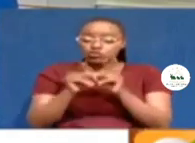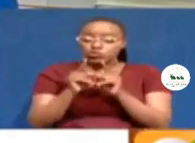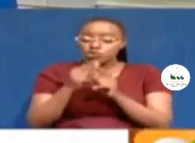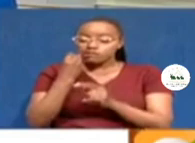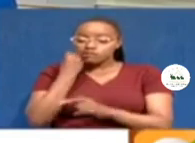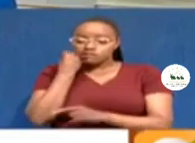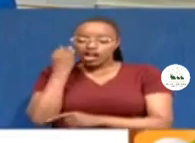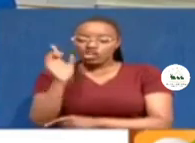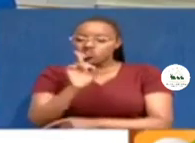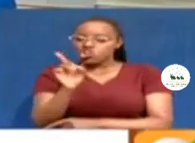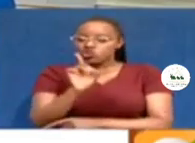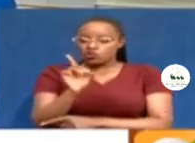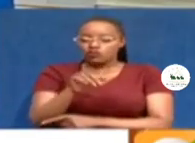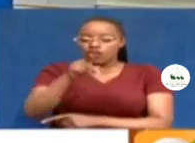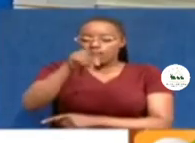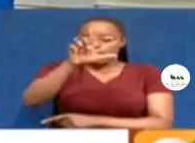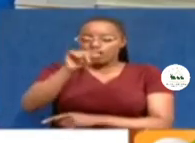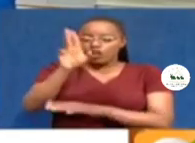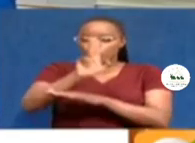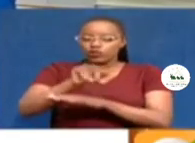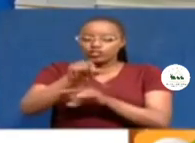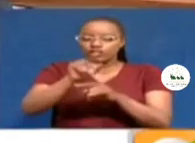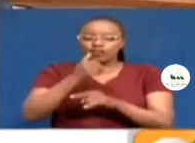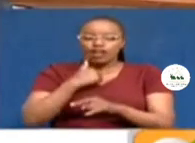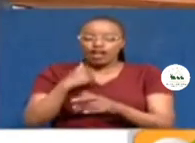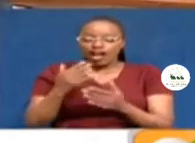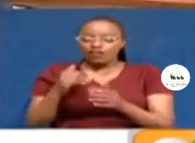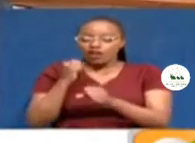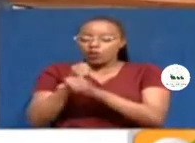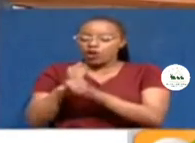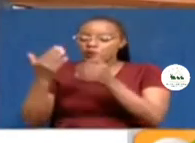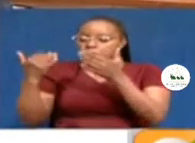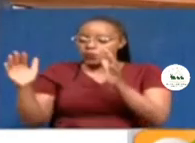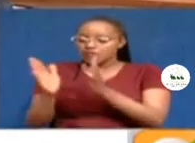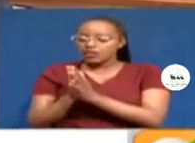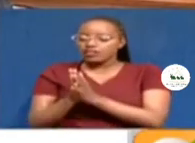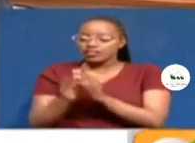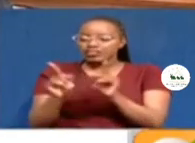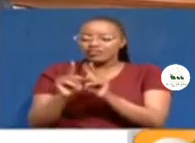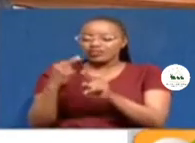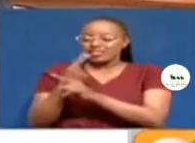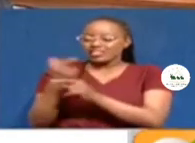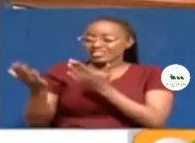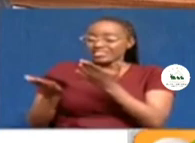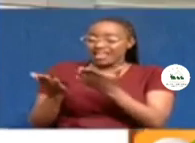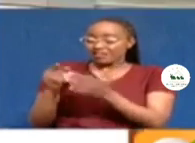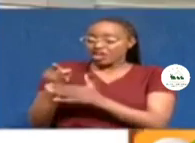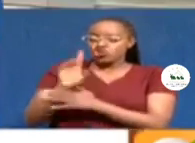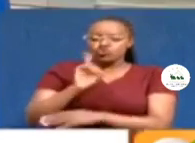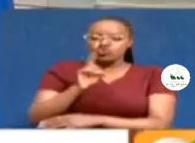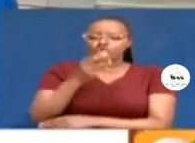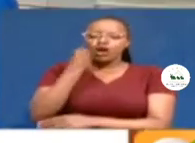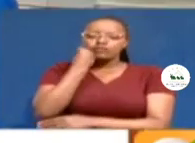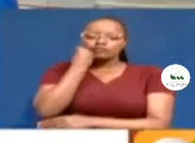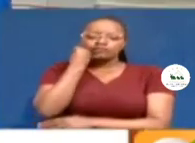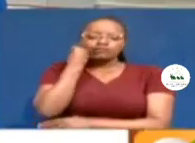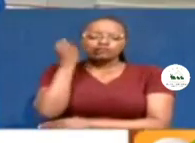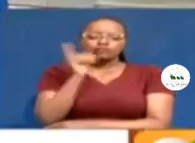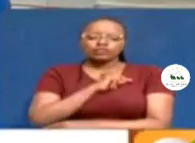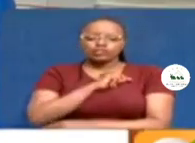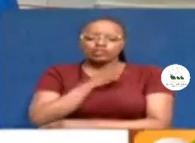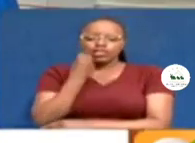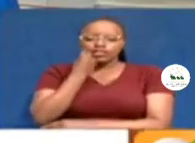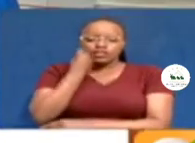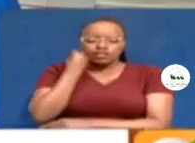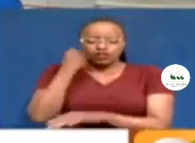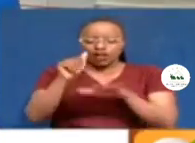PLO uses the expression that they have served. I beg to differ slightly. They have eaten. Mm-hmm. They ate